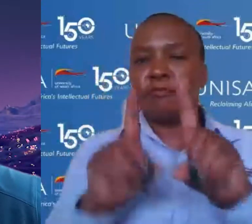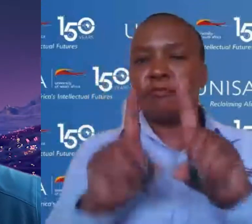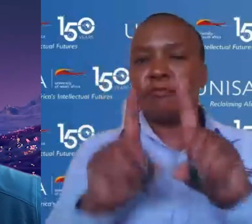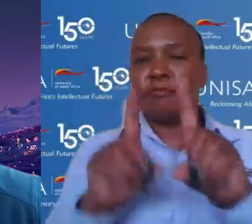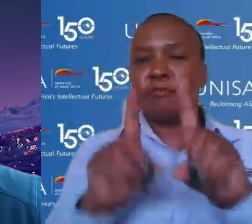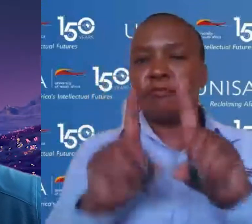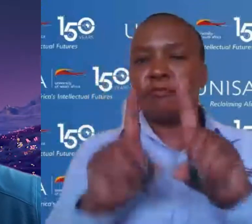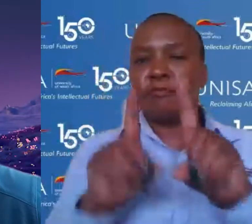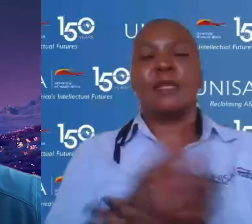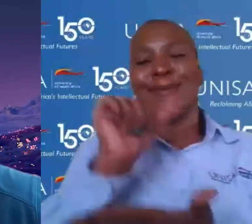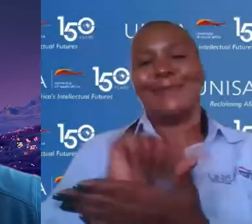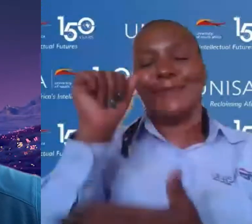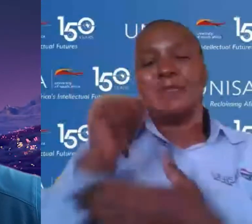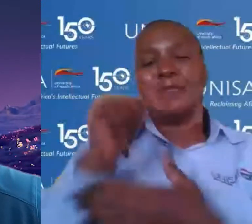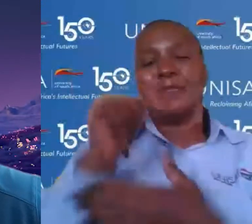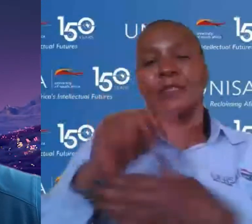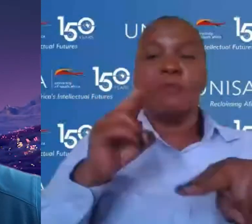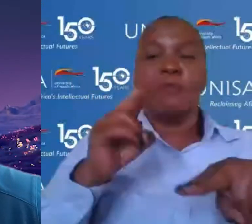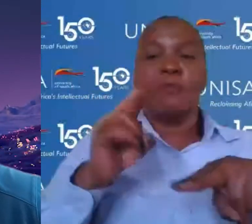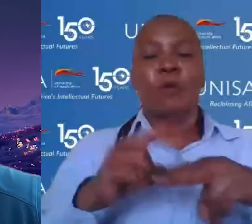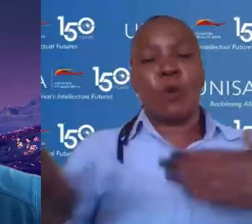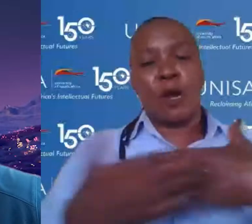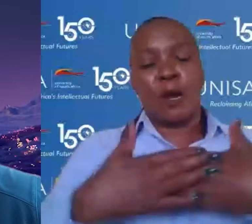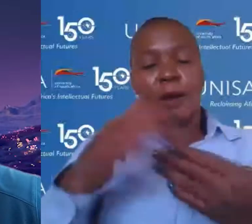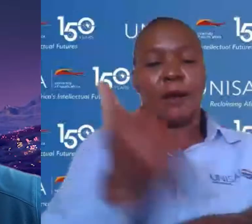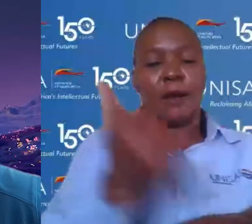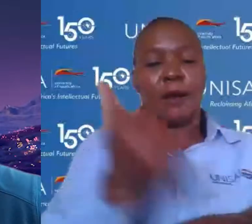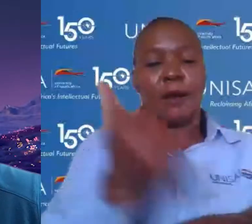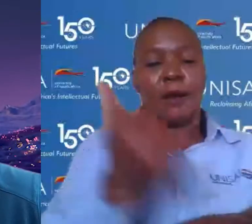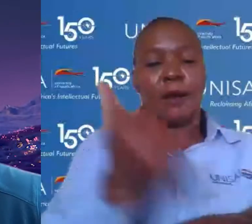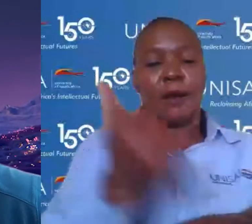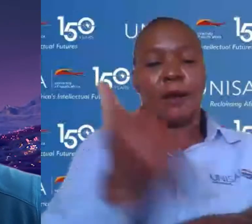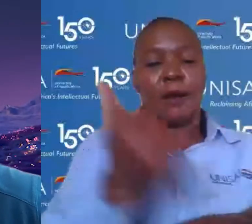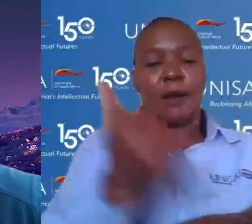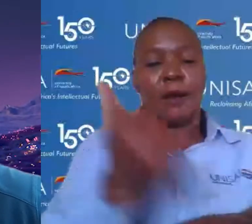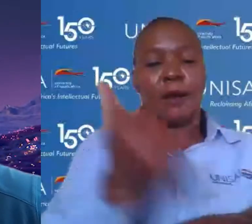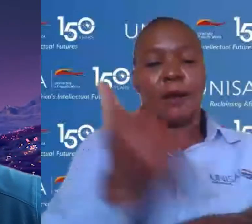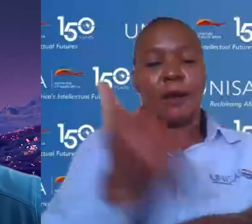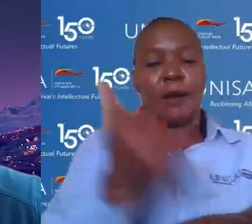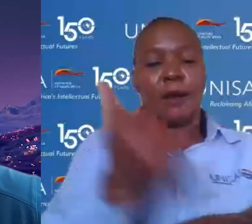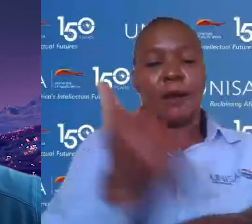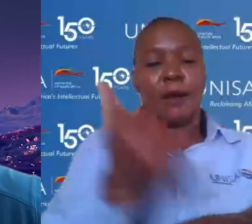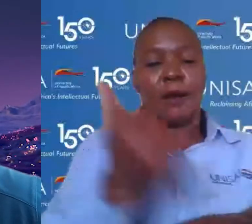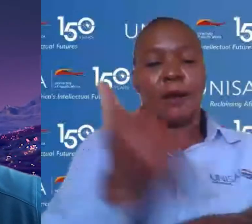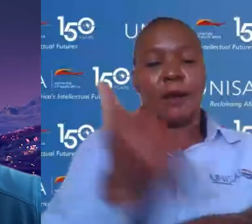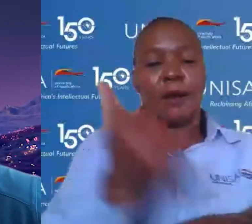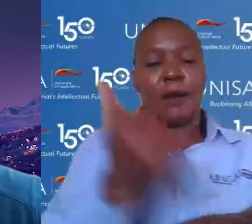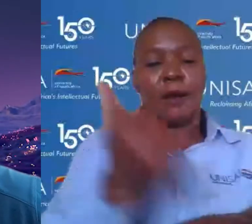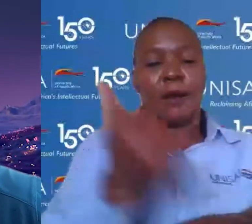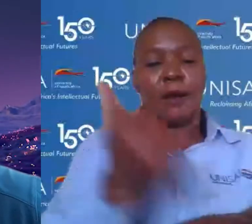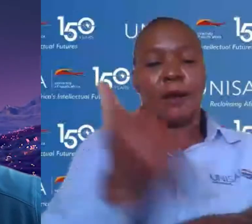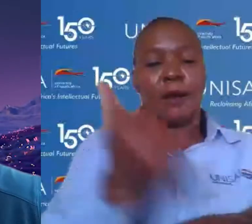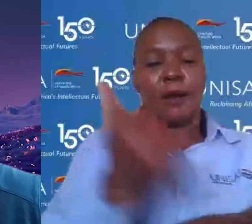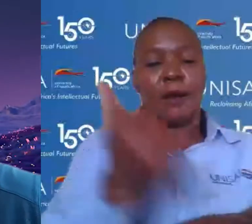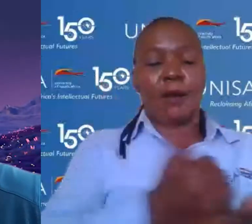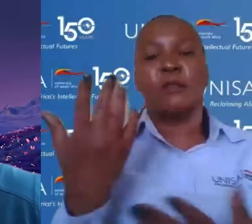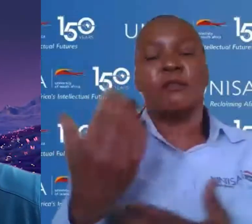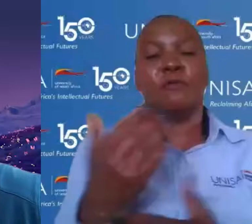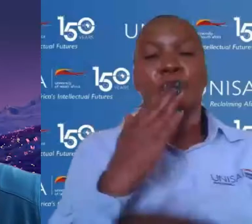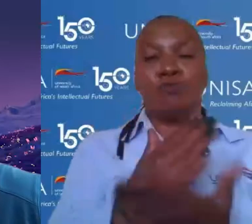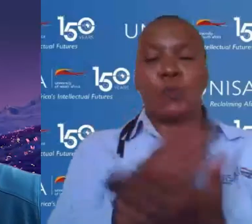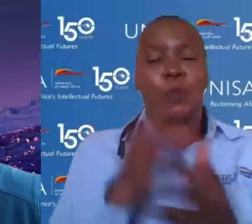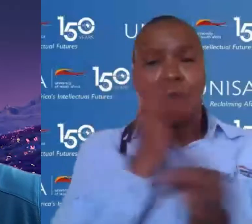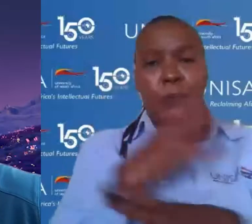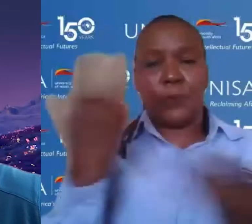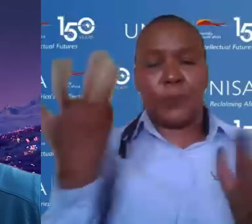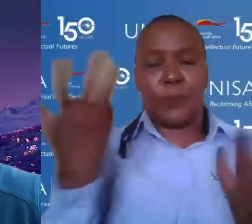16th, when registration closes, you know exactly what to do. If you are unsure, and because I cannot